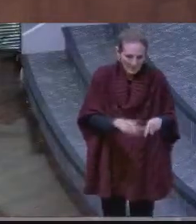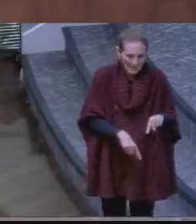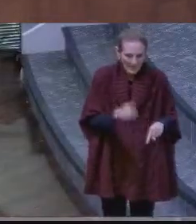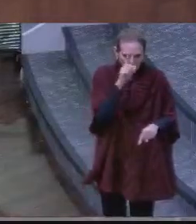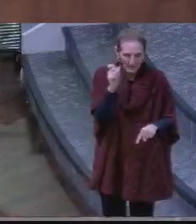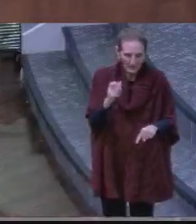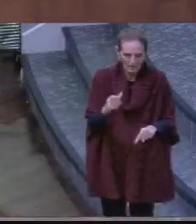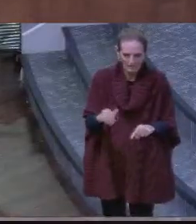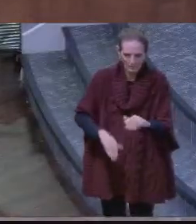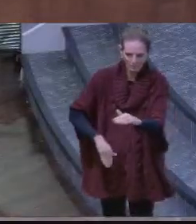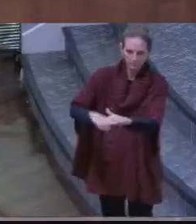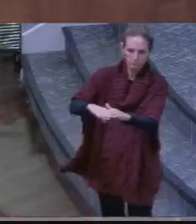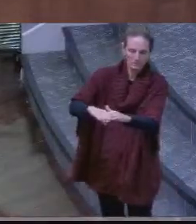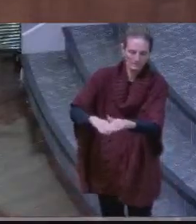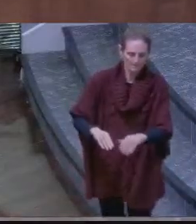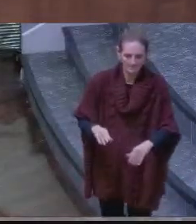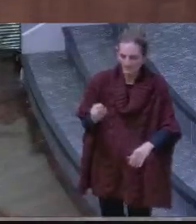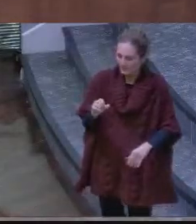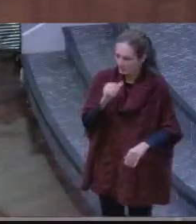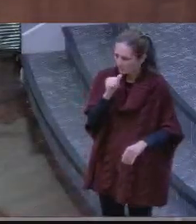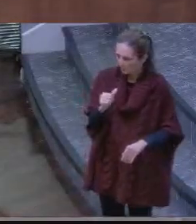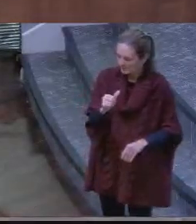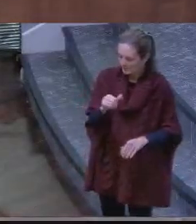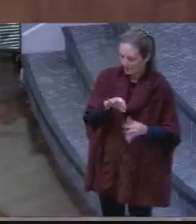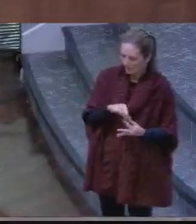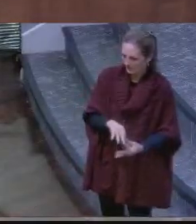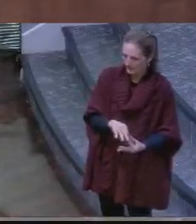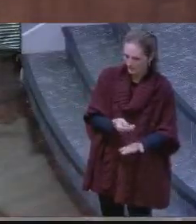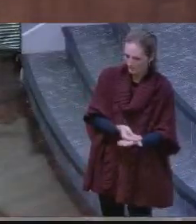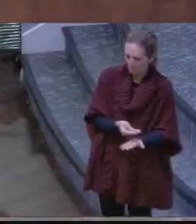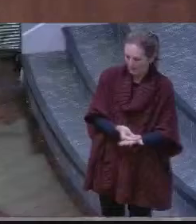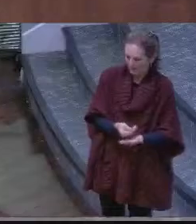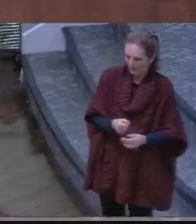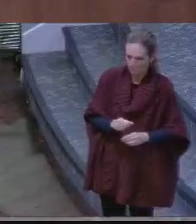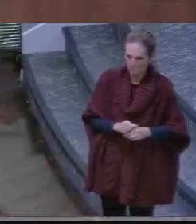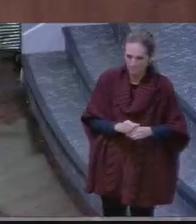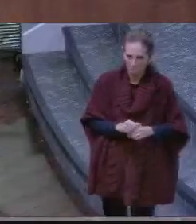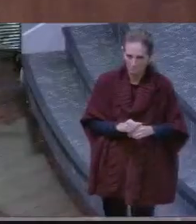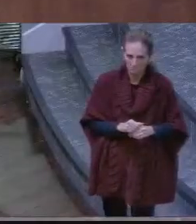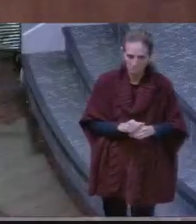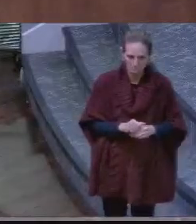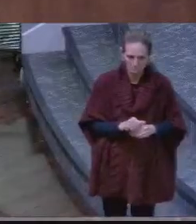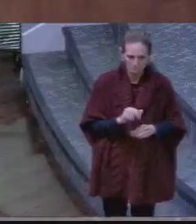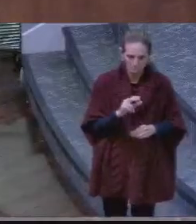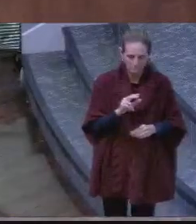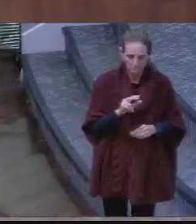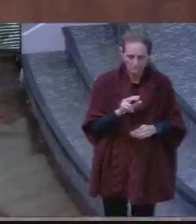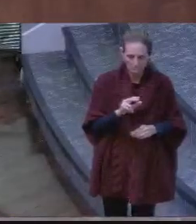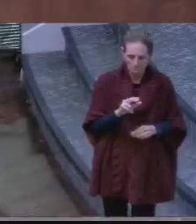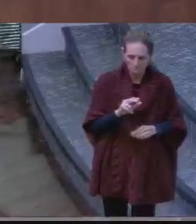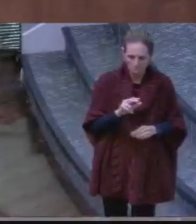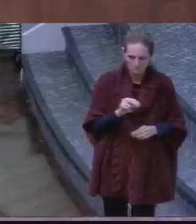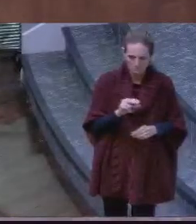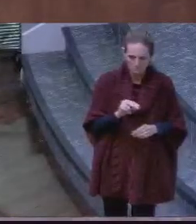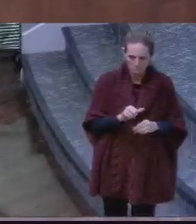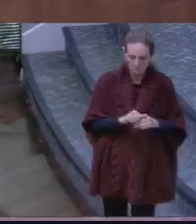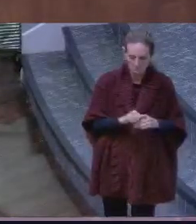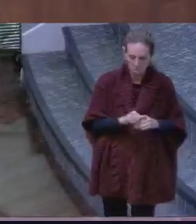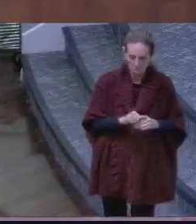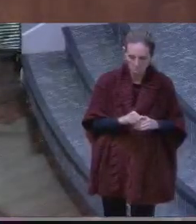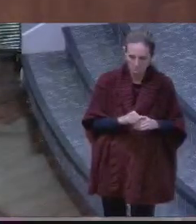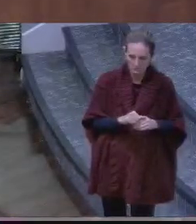max. So it doesn't have anything to do with money? Or does it have to do with money